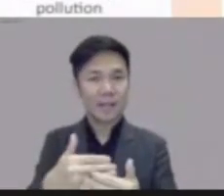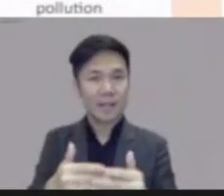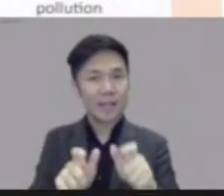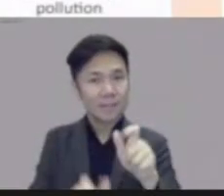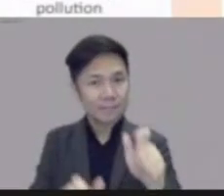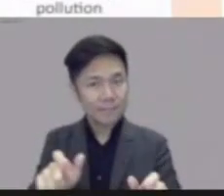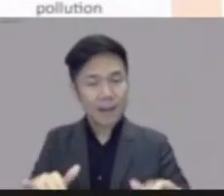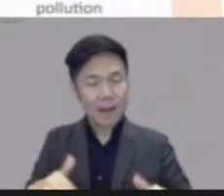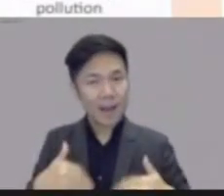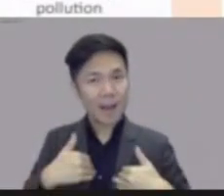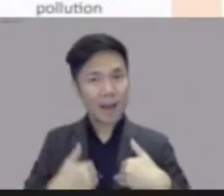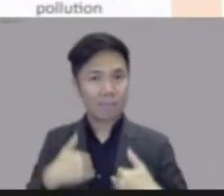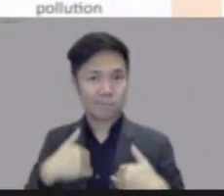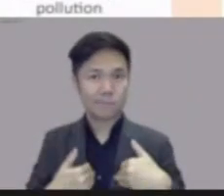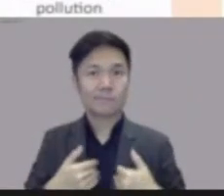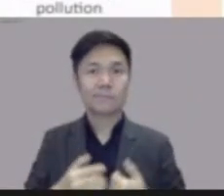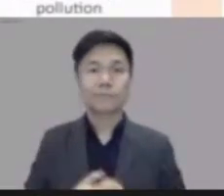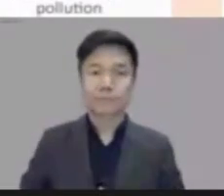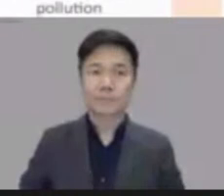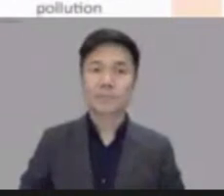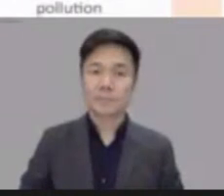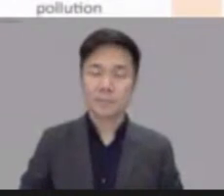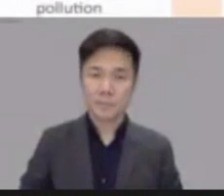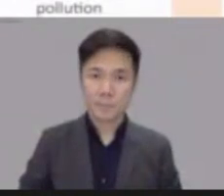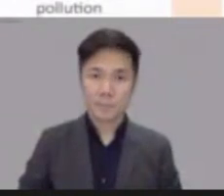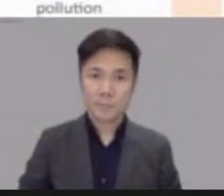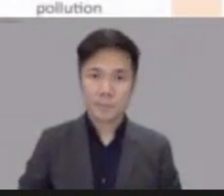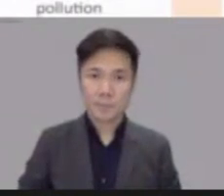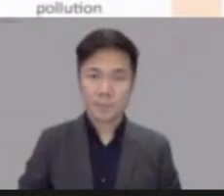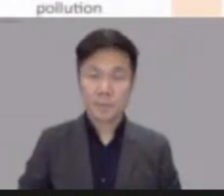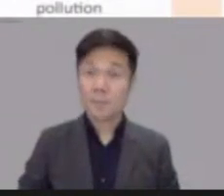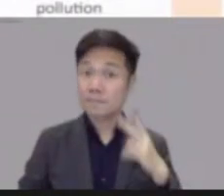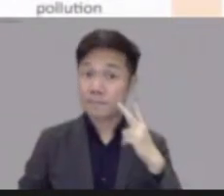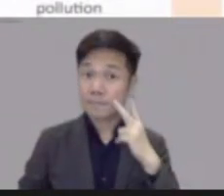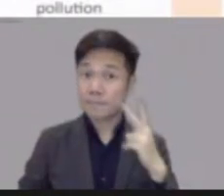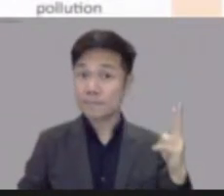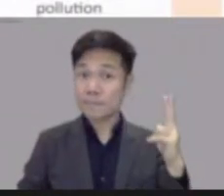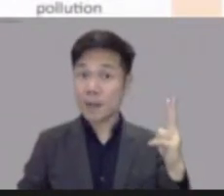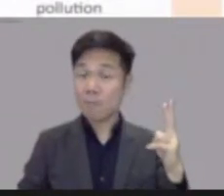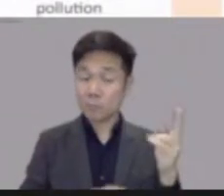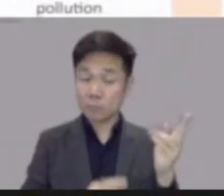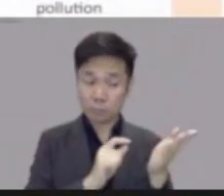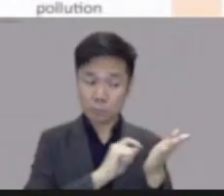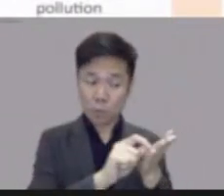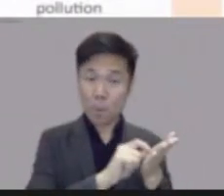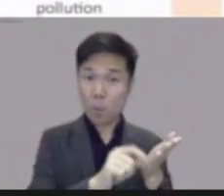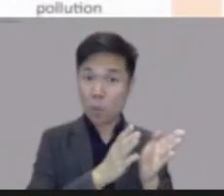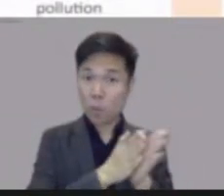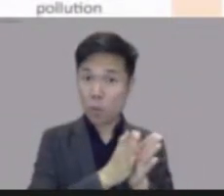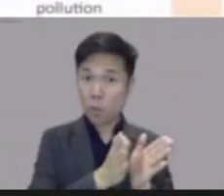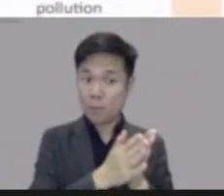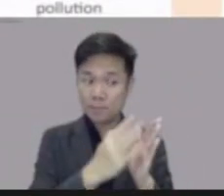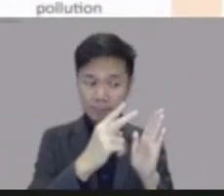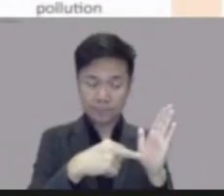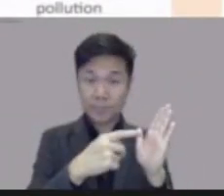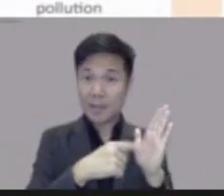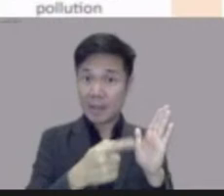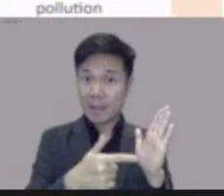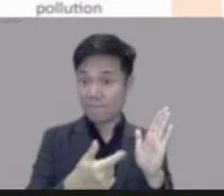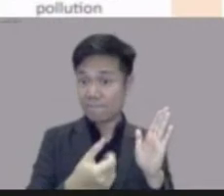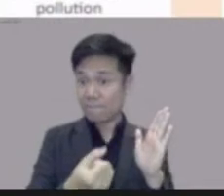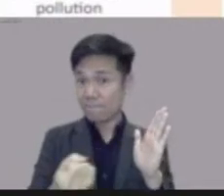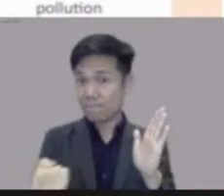the report highlights that pollution comes in many different forms and is a severe environmental hazard in Asia in the